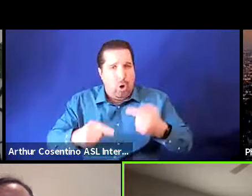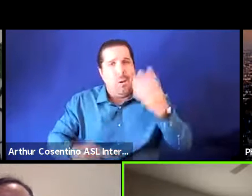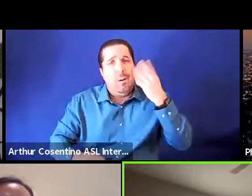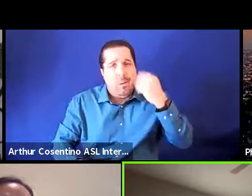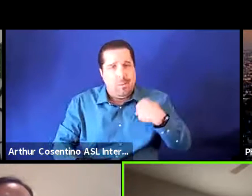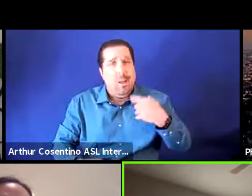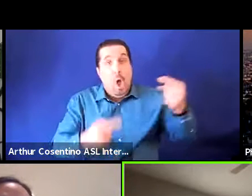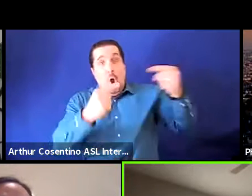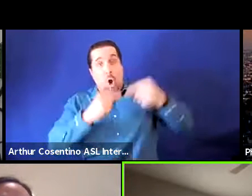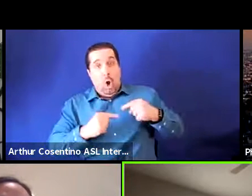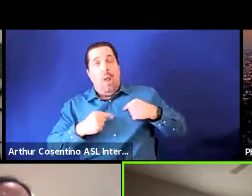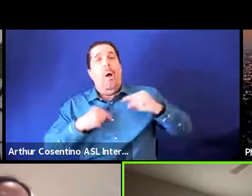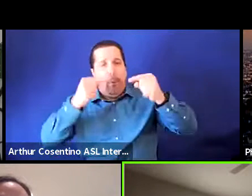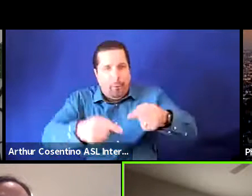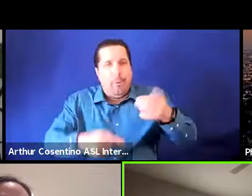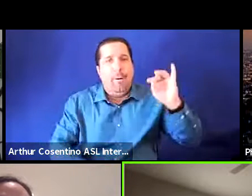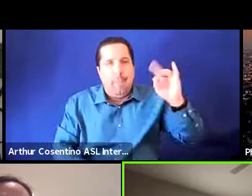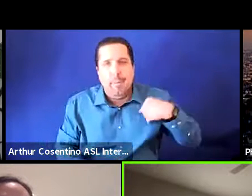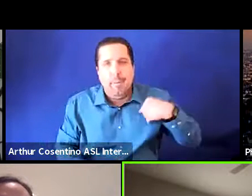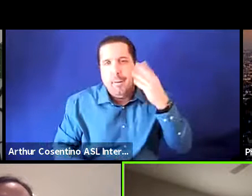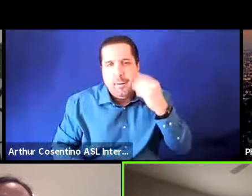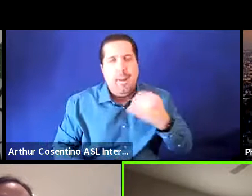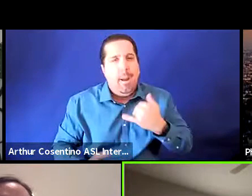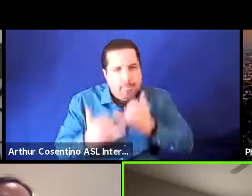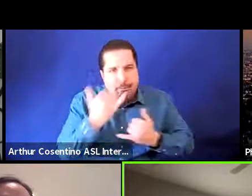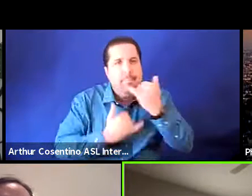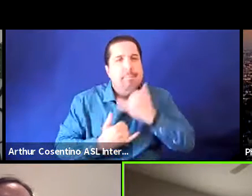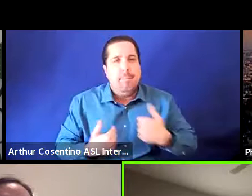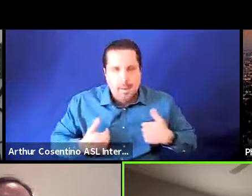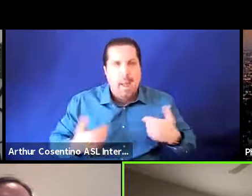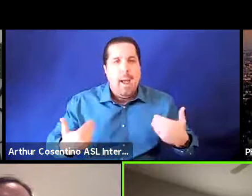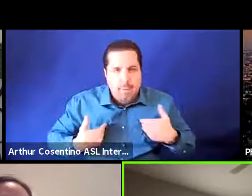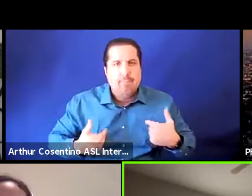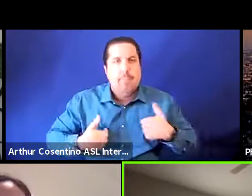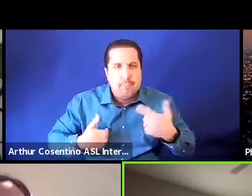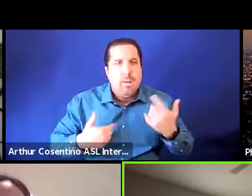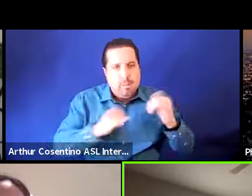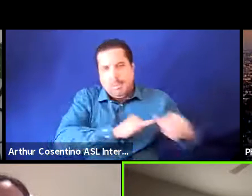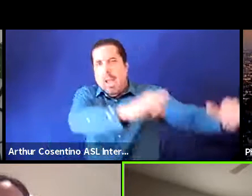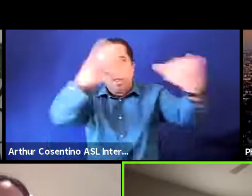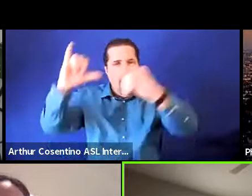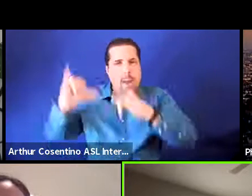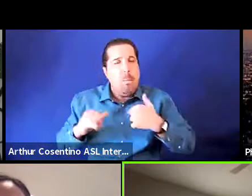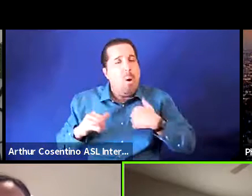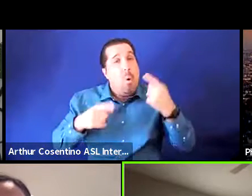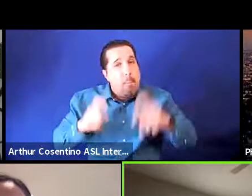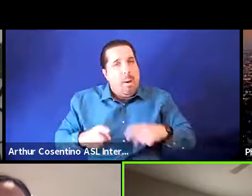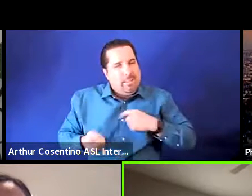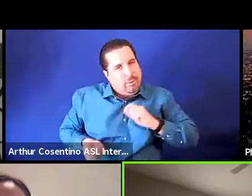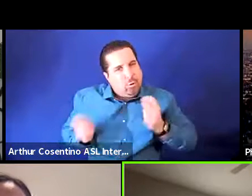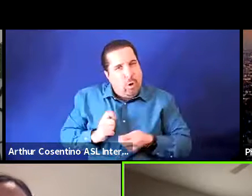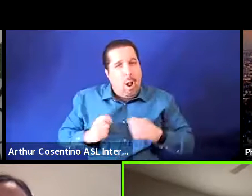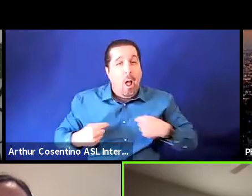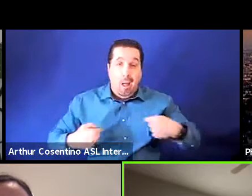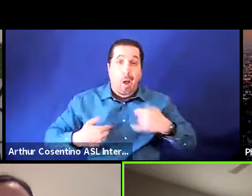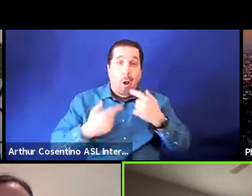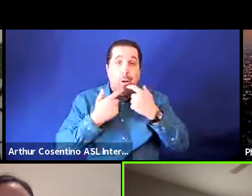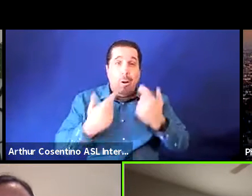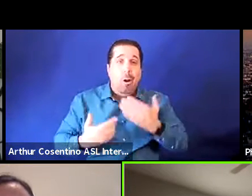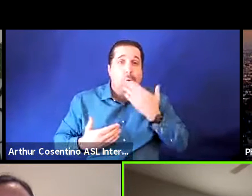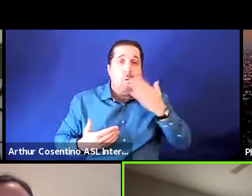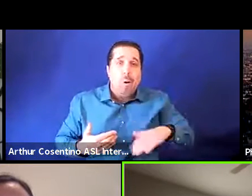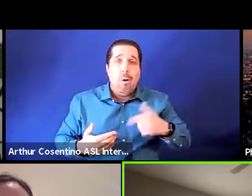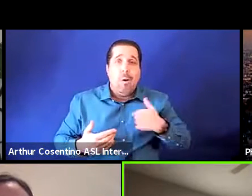towards the ugly rather than leave ourselves haunted by the idea that we must strive towards perfectionism. I strive